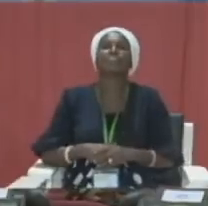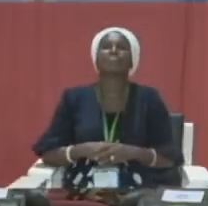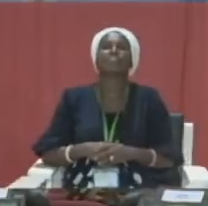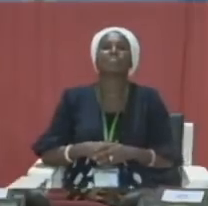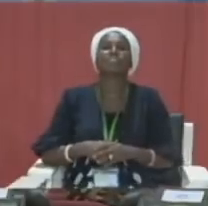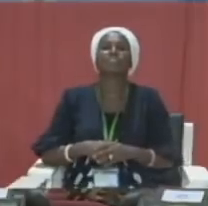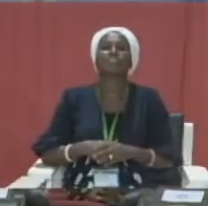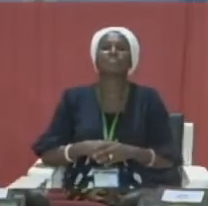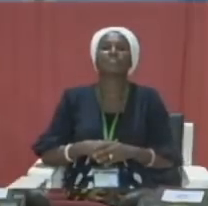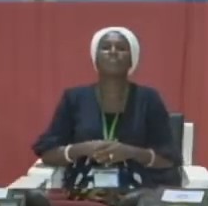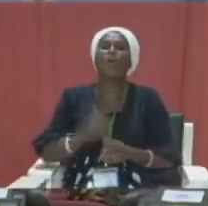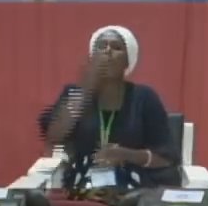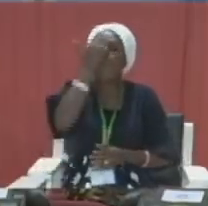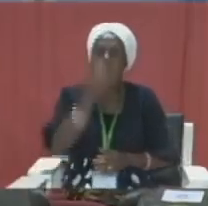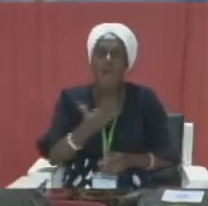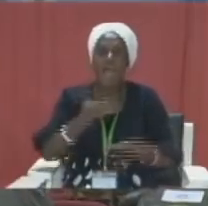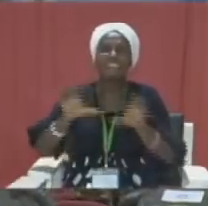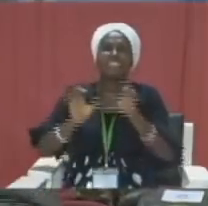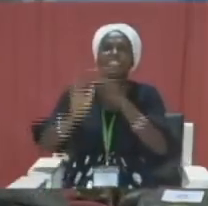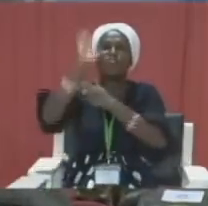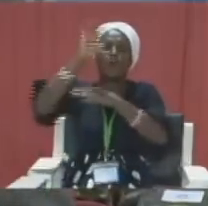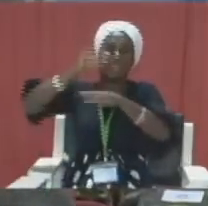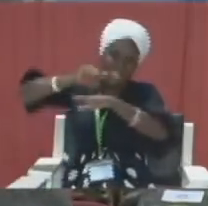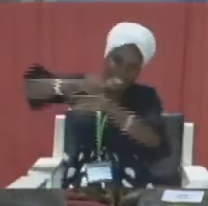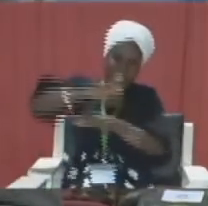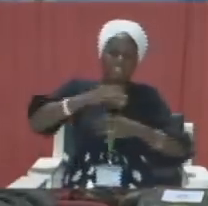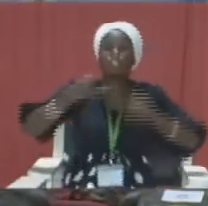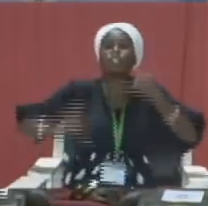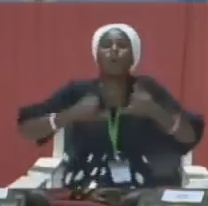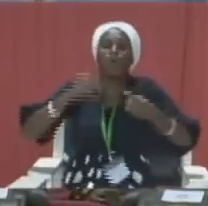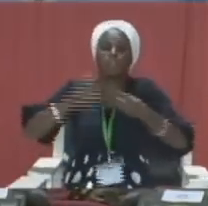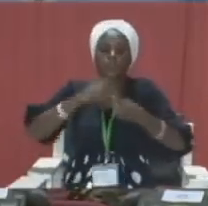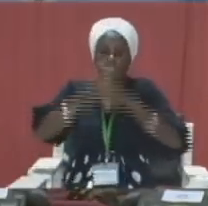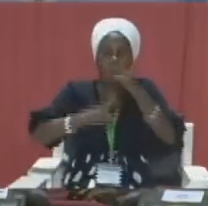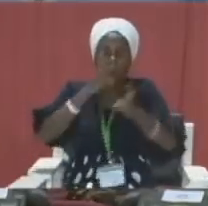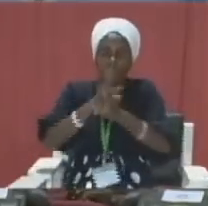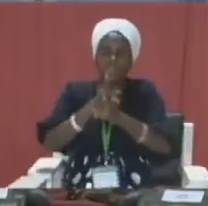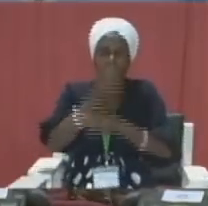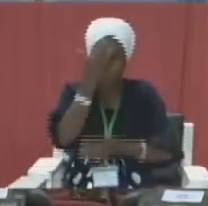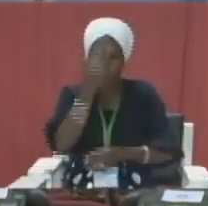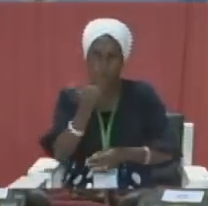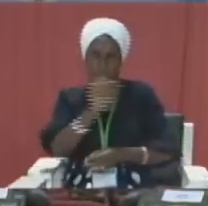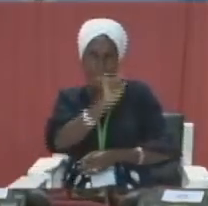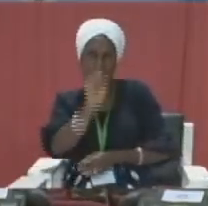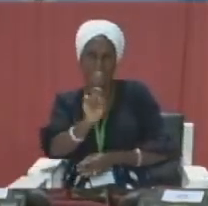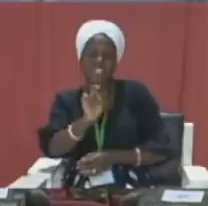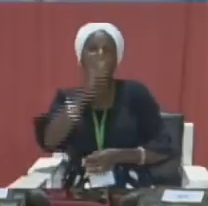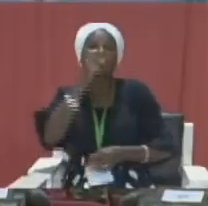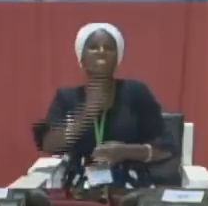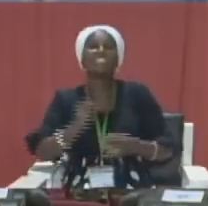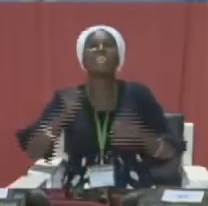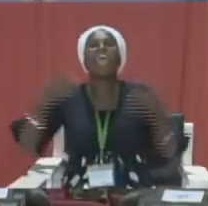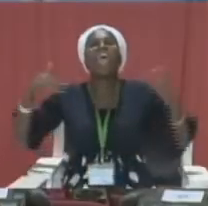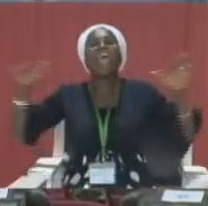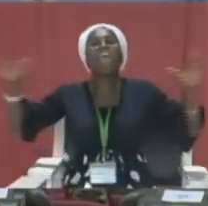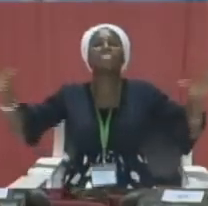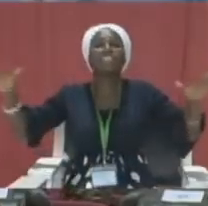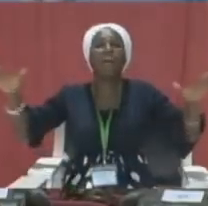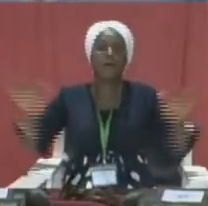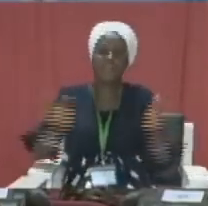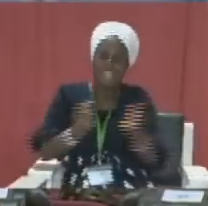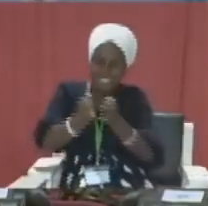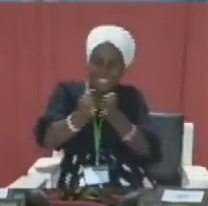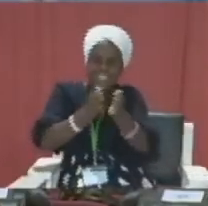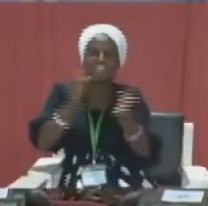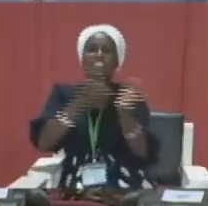Why did God send joy to the world? The angel described Jesus as